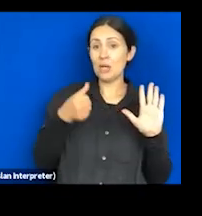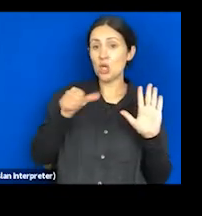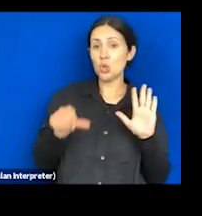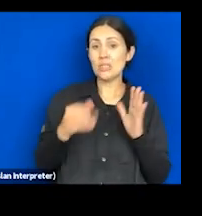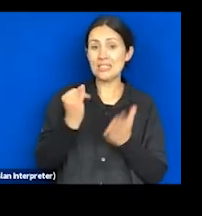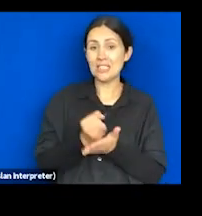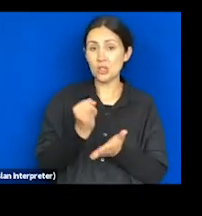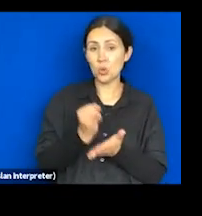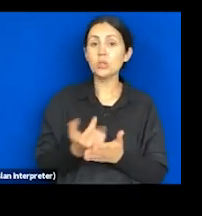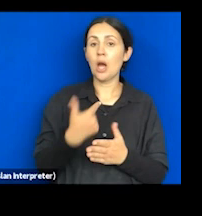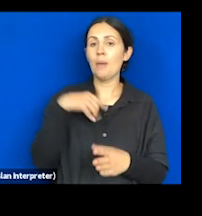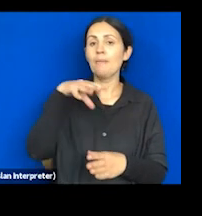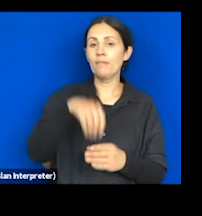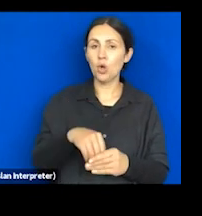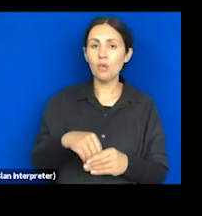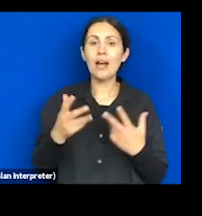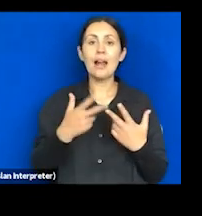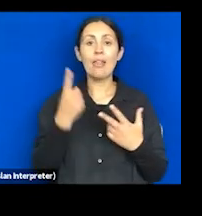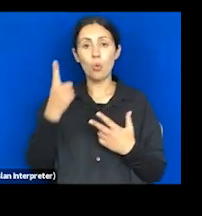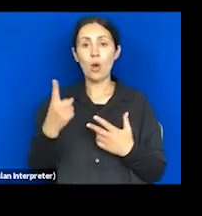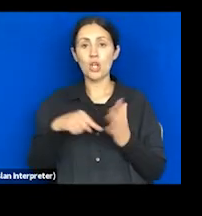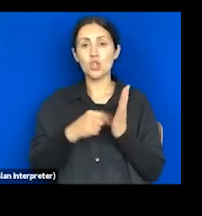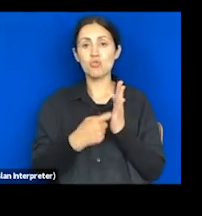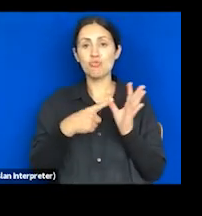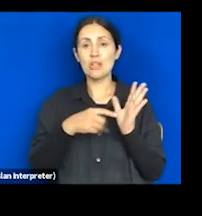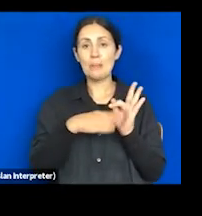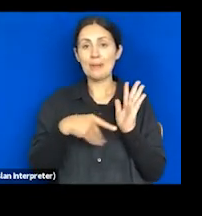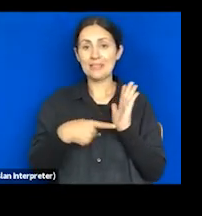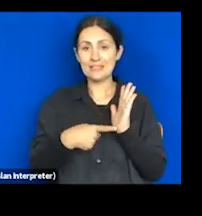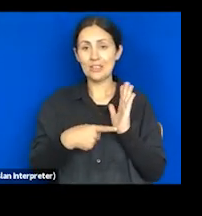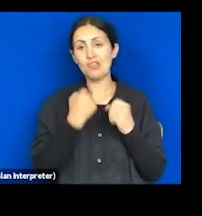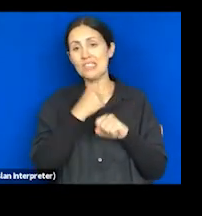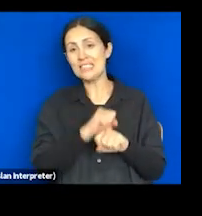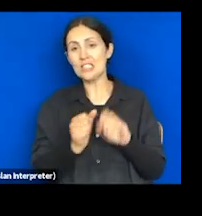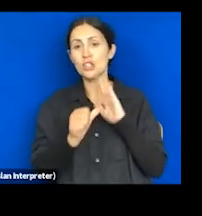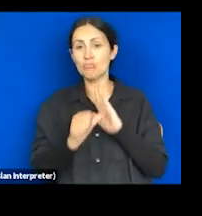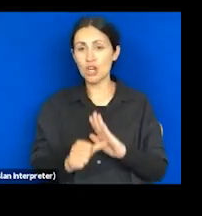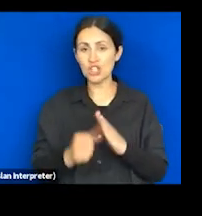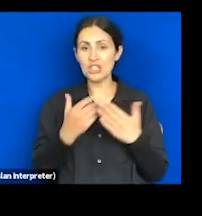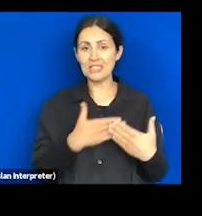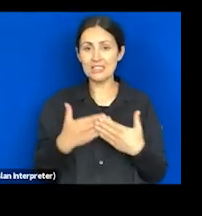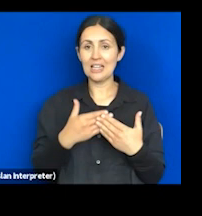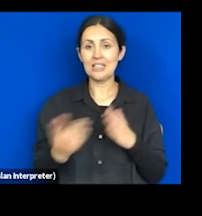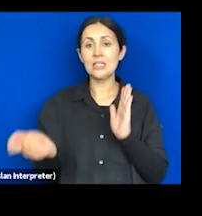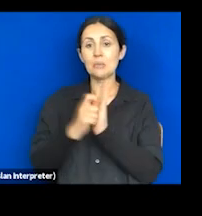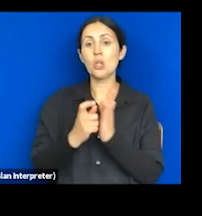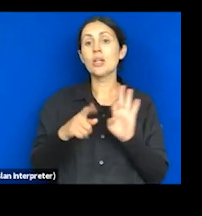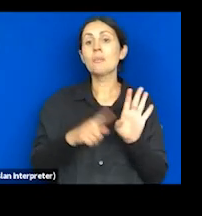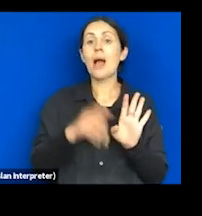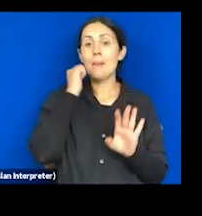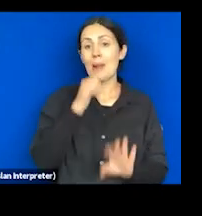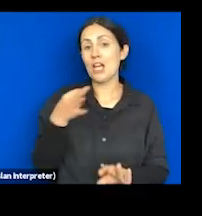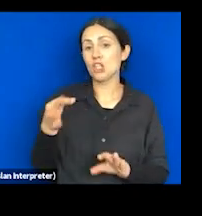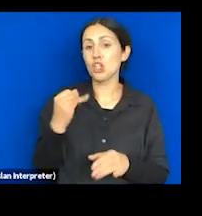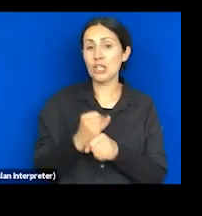which I'm the PI on, and another treatment-resistant depression study, which is going on, sponsored by the Black Dog Institute. And